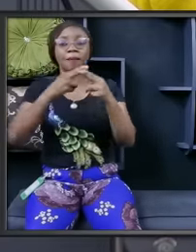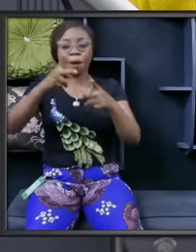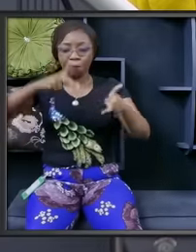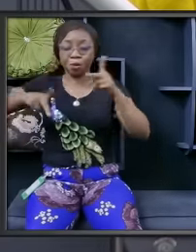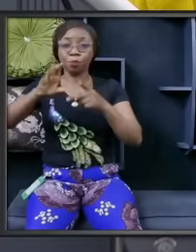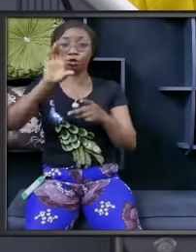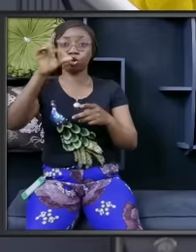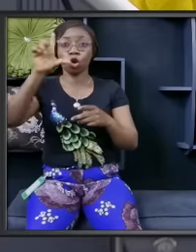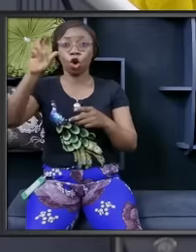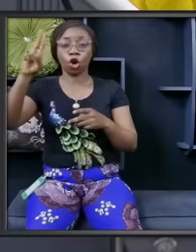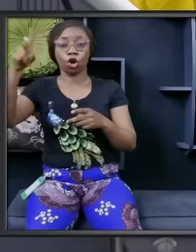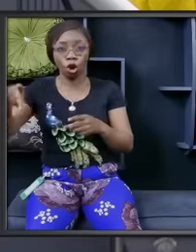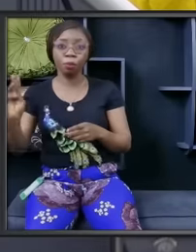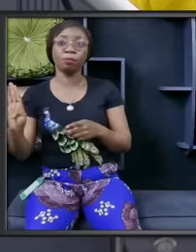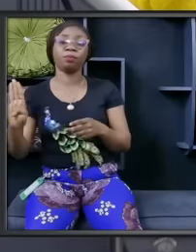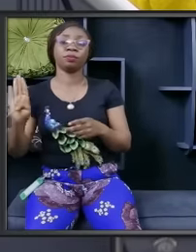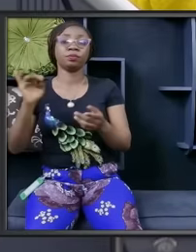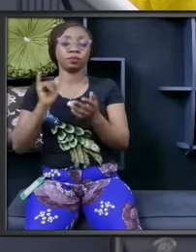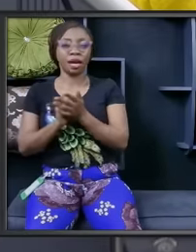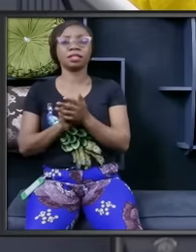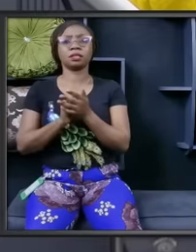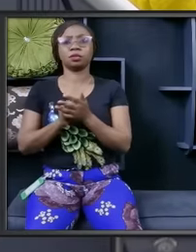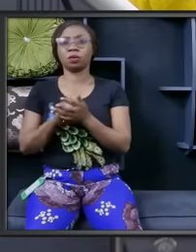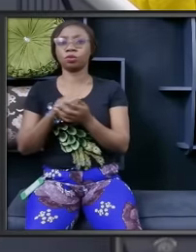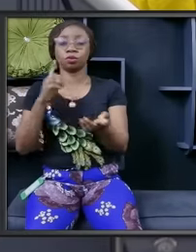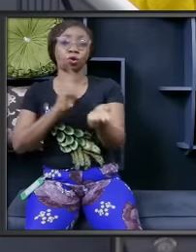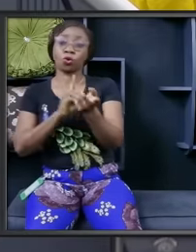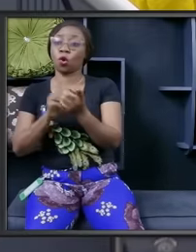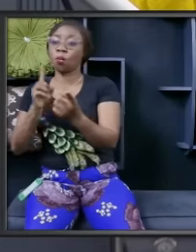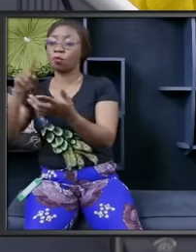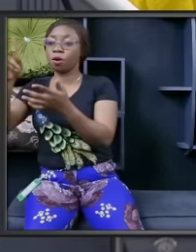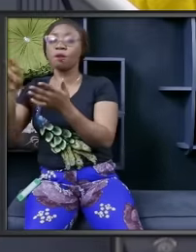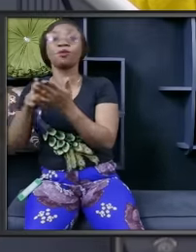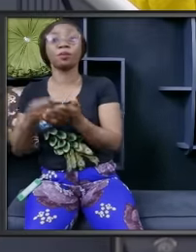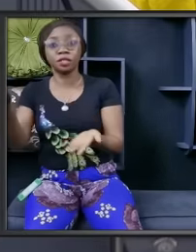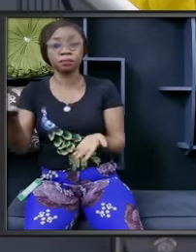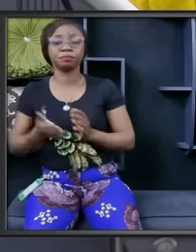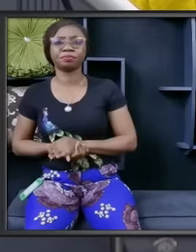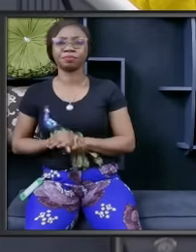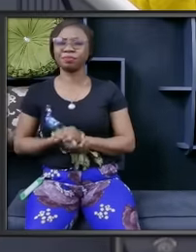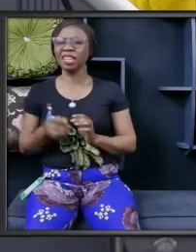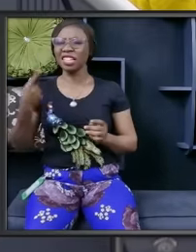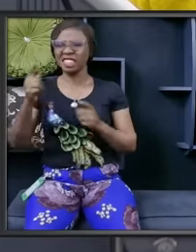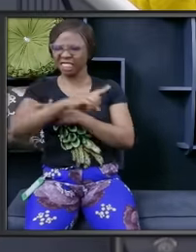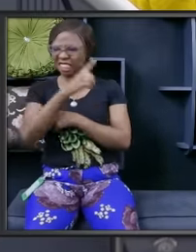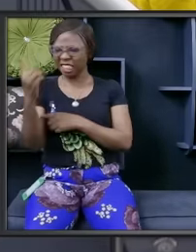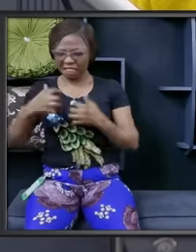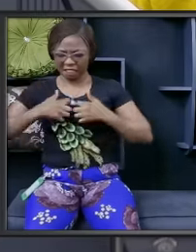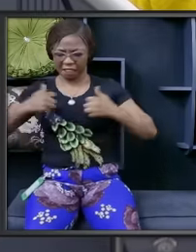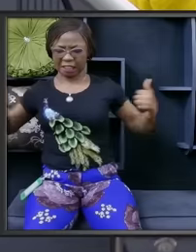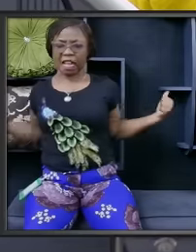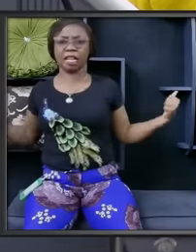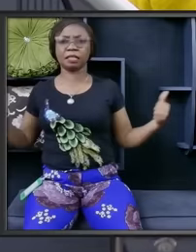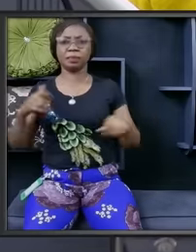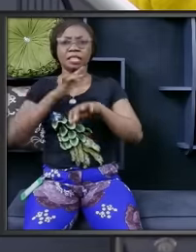So now Dr. Brown go report him. Eleche can't call him. Can't talk every the day where he naked me for Ukwache.